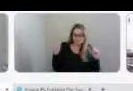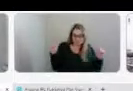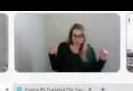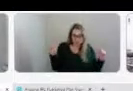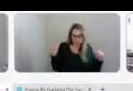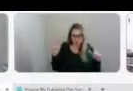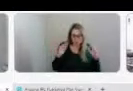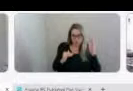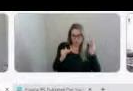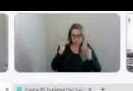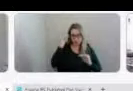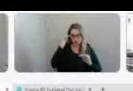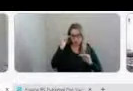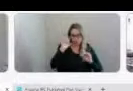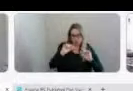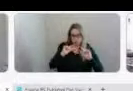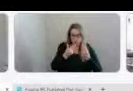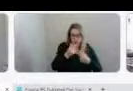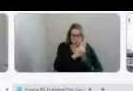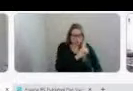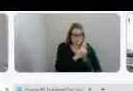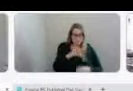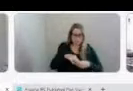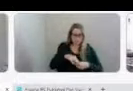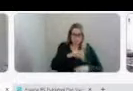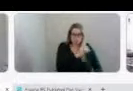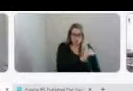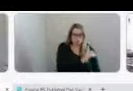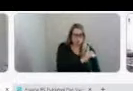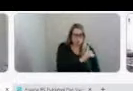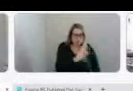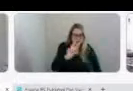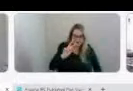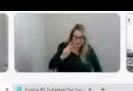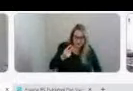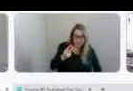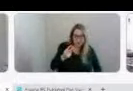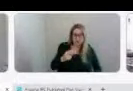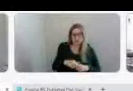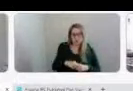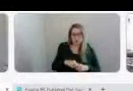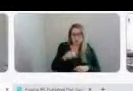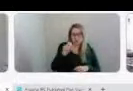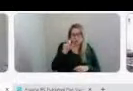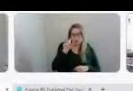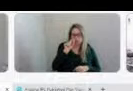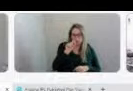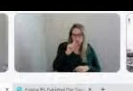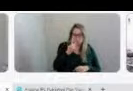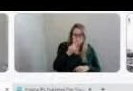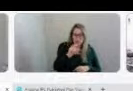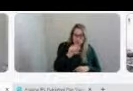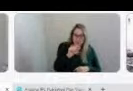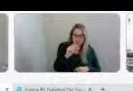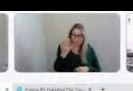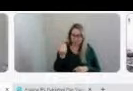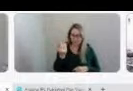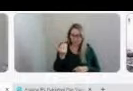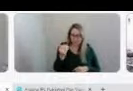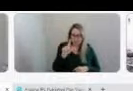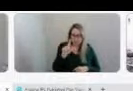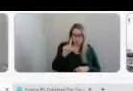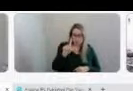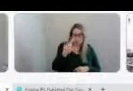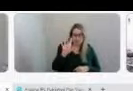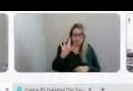minority groups vote democrat and the second is in 2015 28